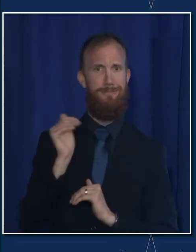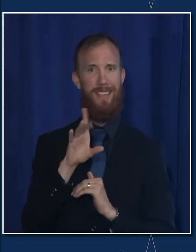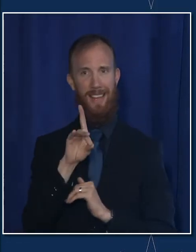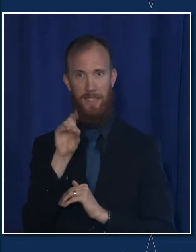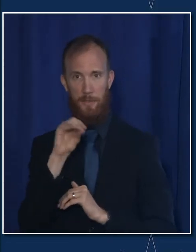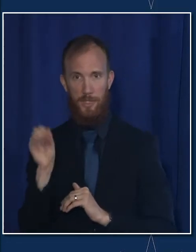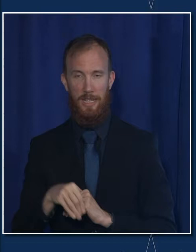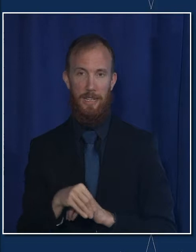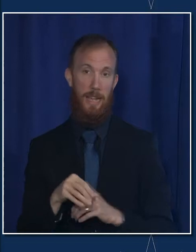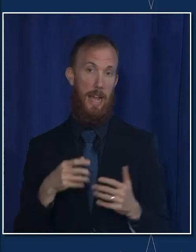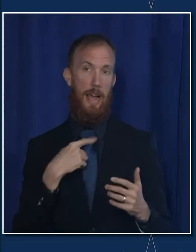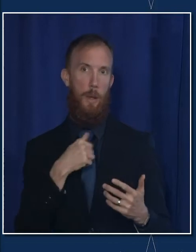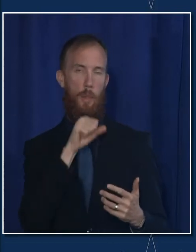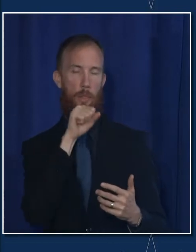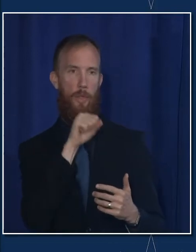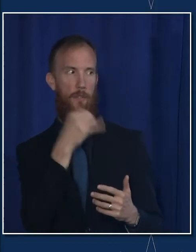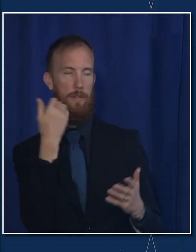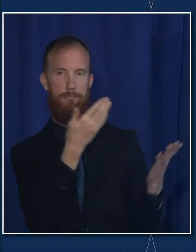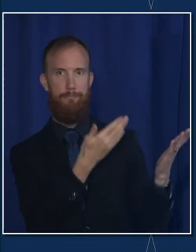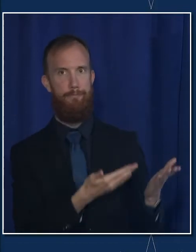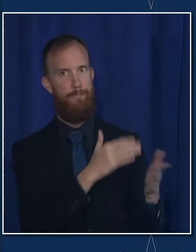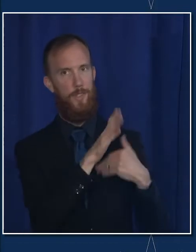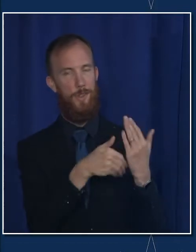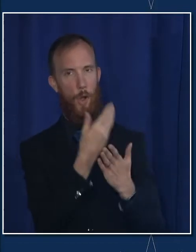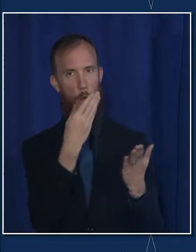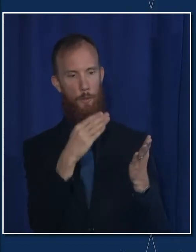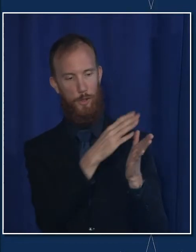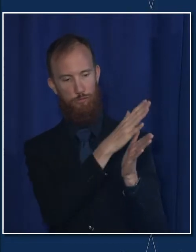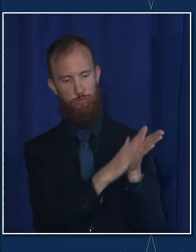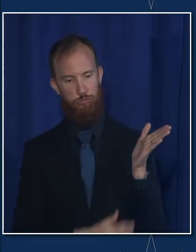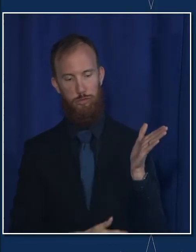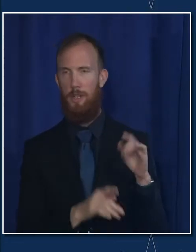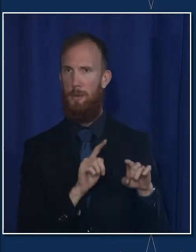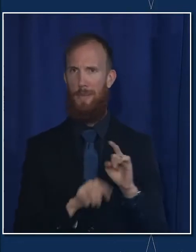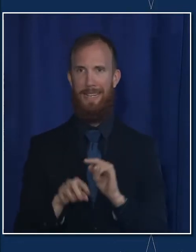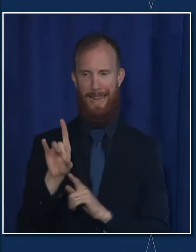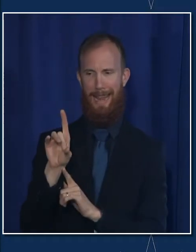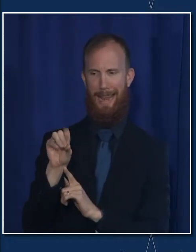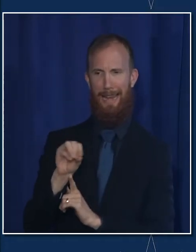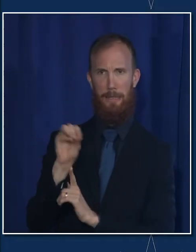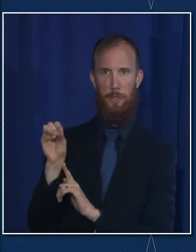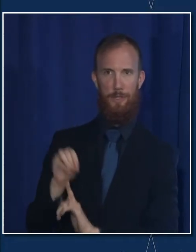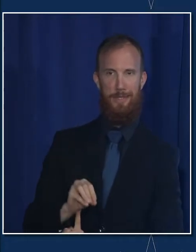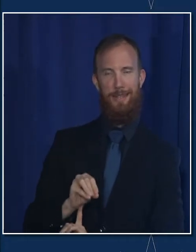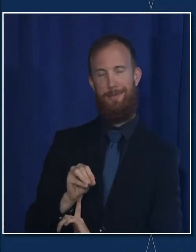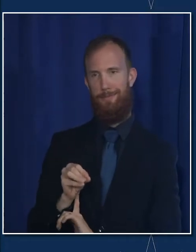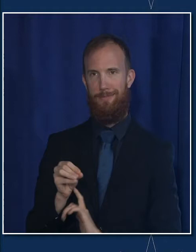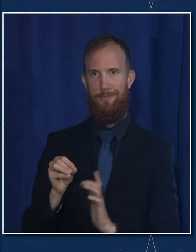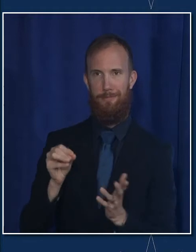entire map here blue, but when we start getting into the 80% eligible, I start feeling much more